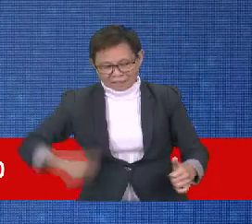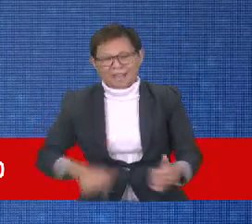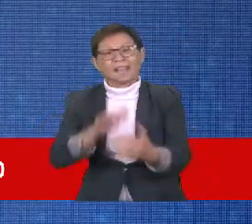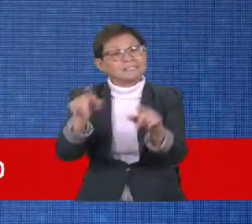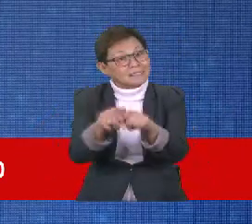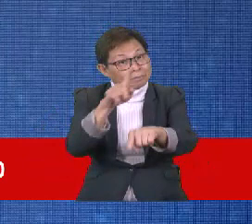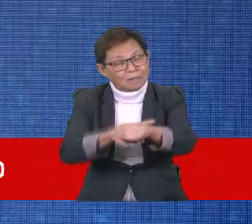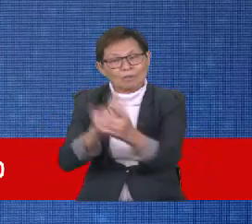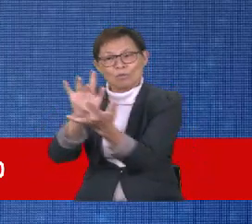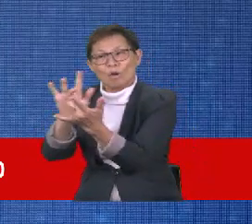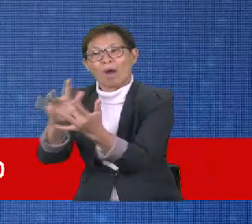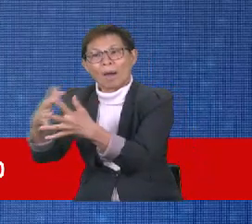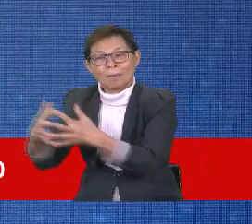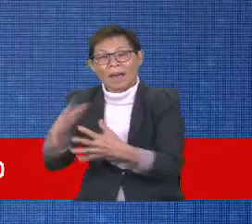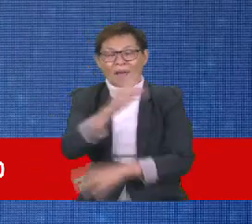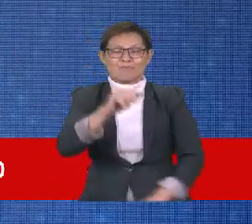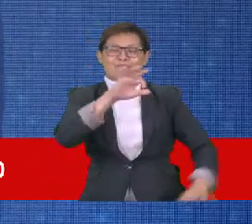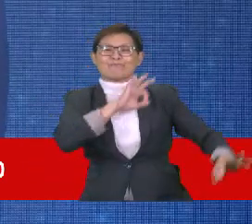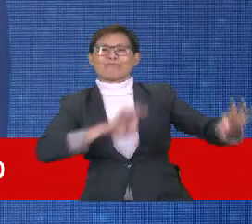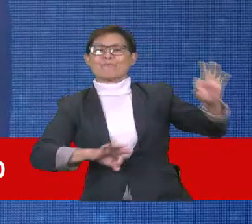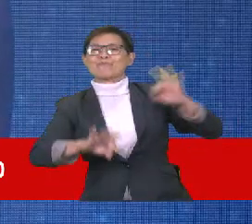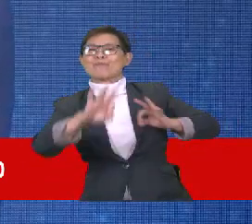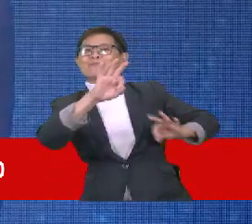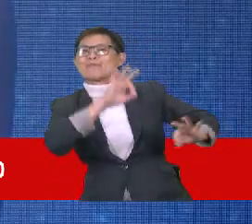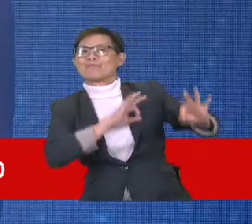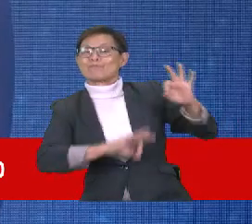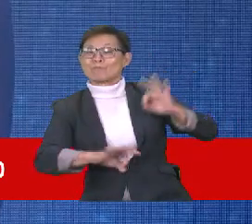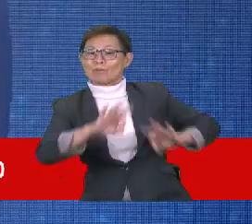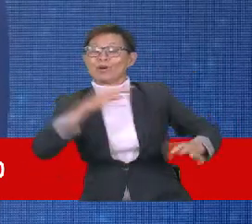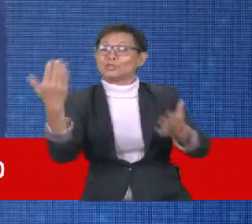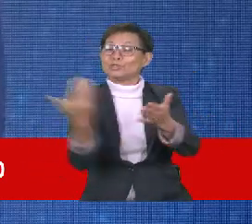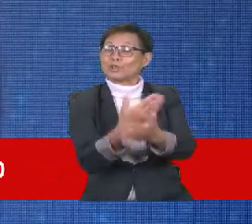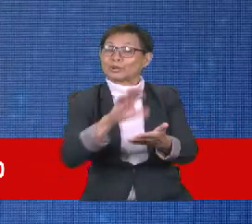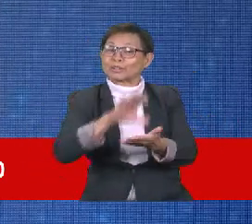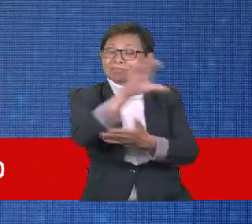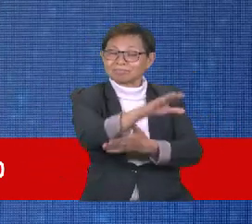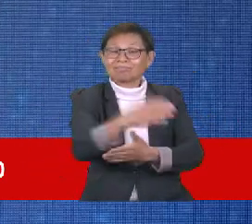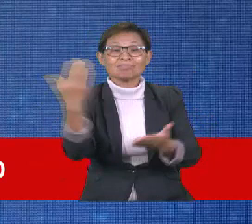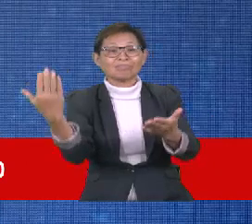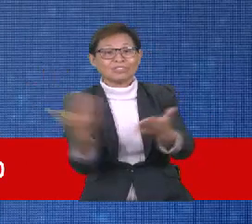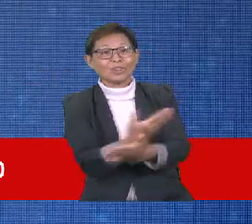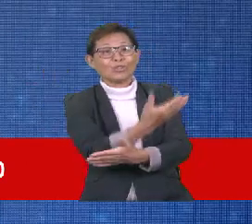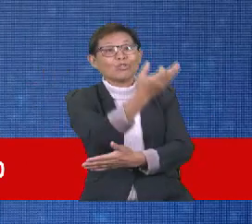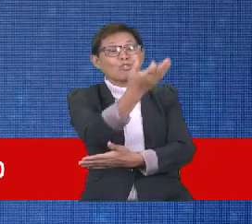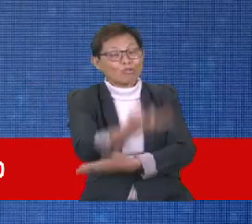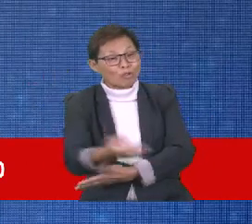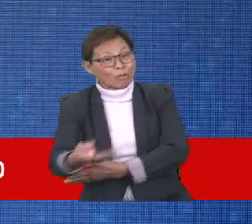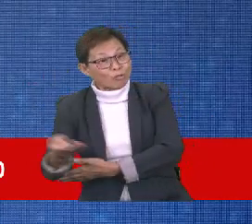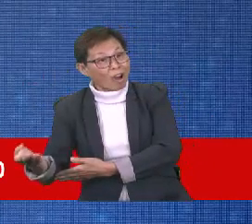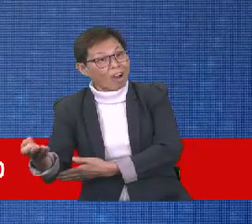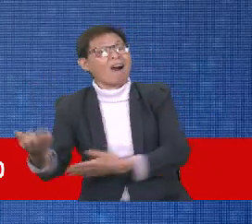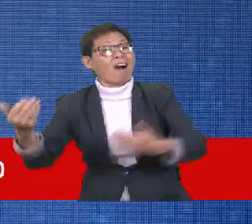States and benefiting in terms of new investments, new facility, which